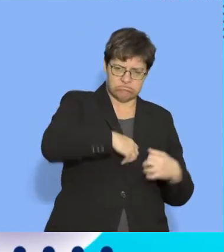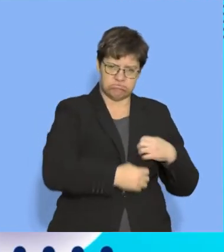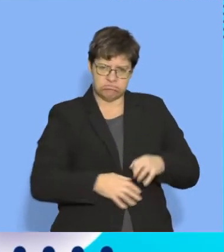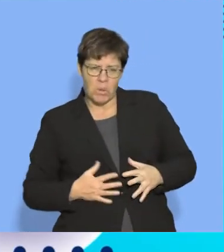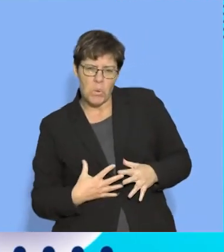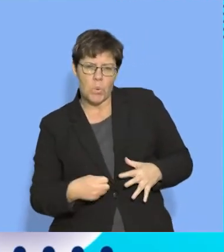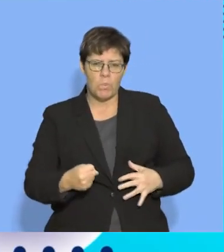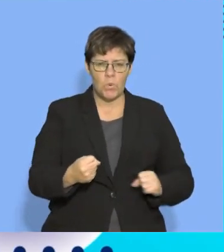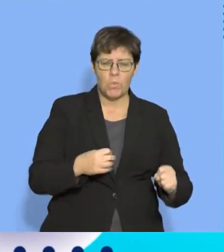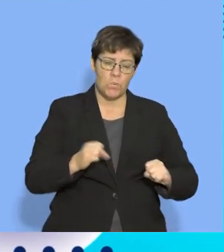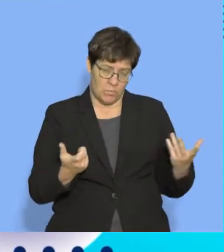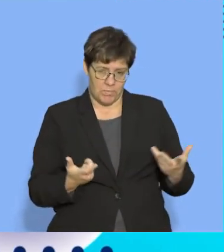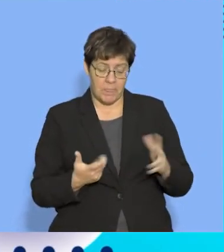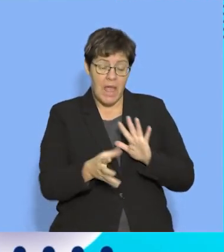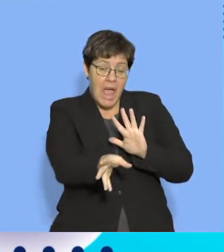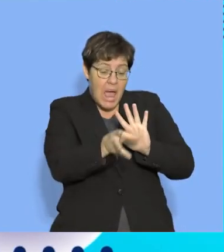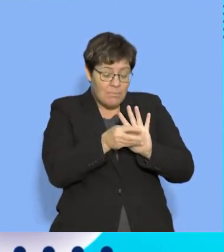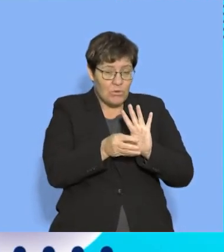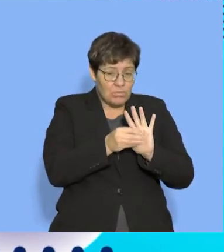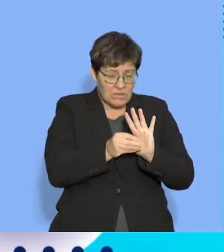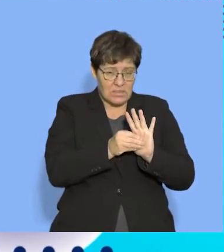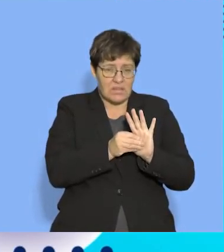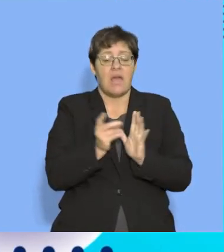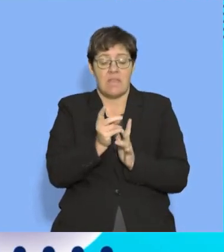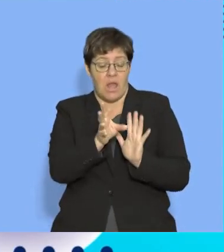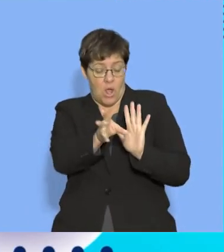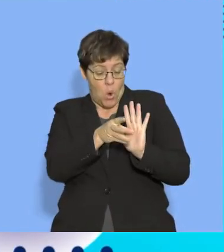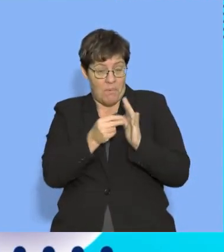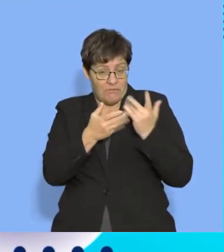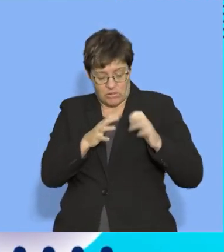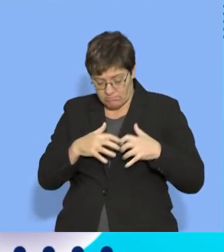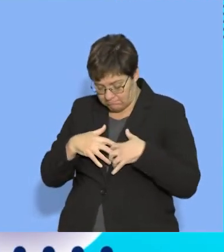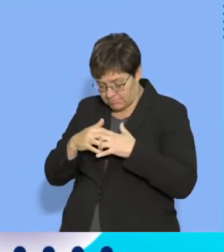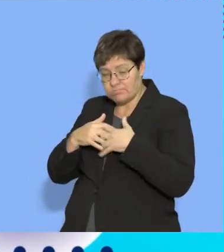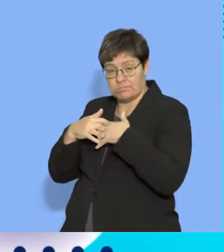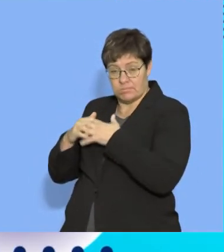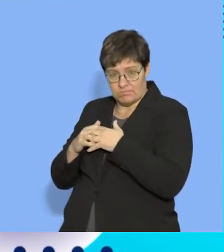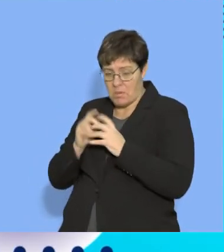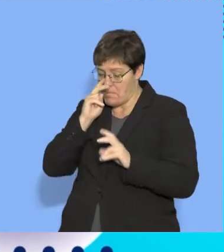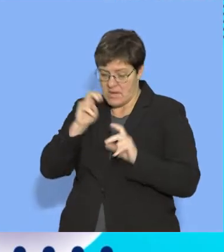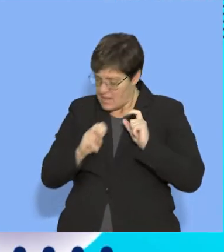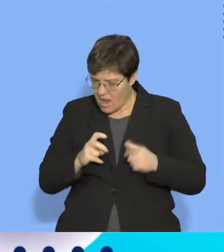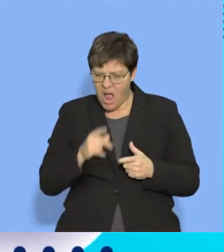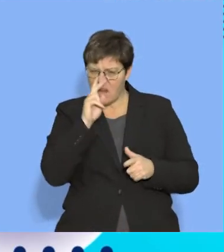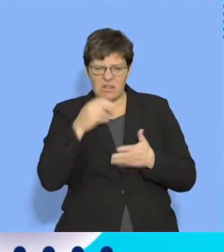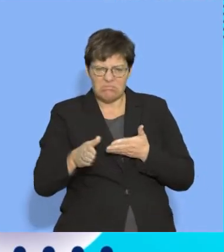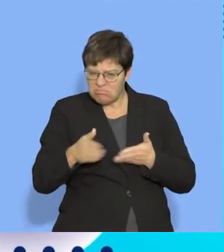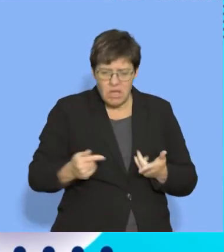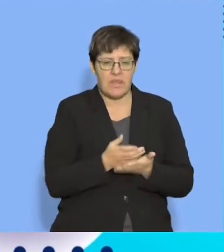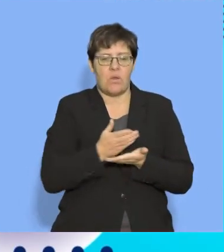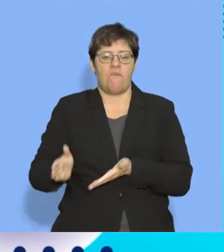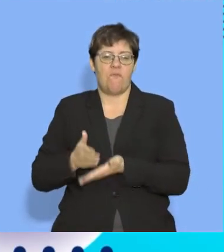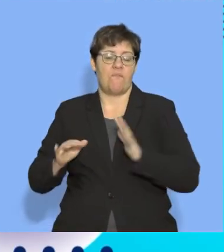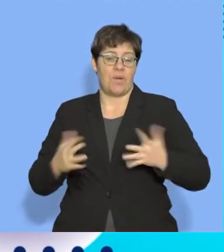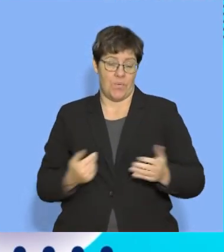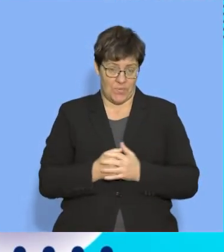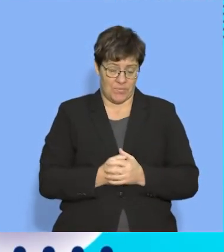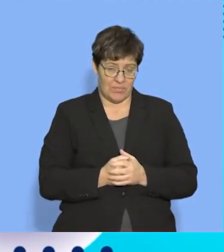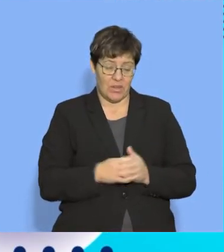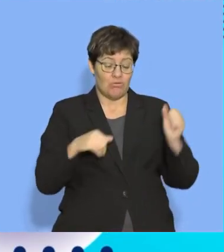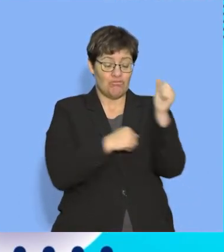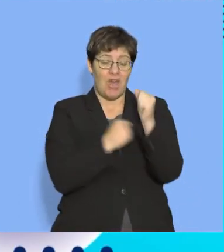drawn on the absorption, assimilation, and the egestion. We've looked at the structural adaptation of the small intestine. Now